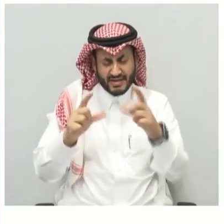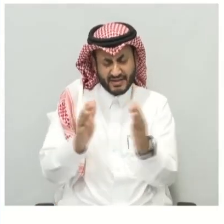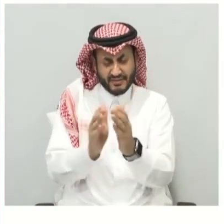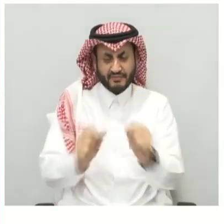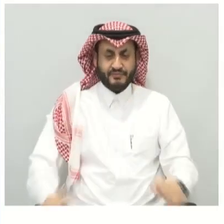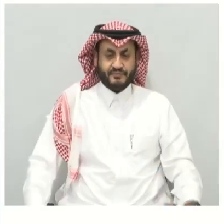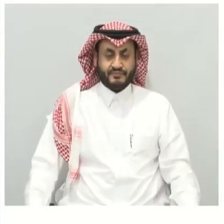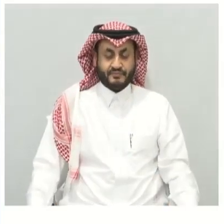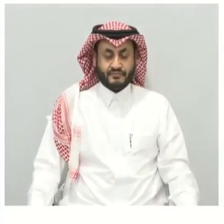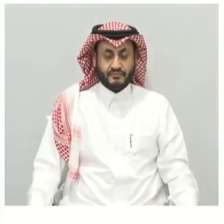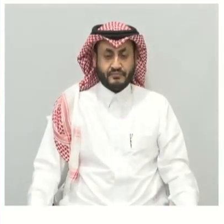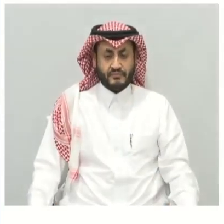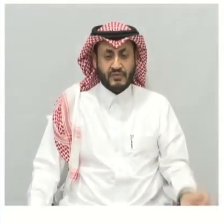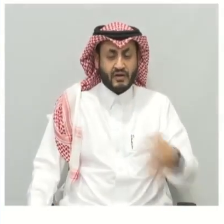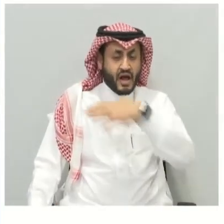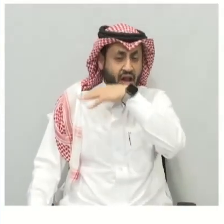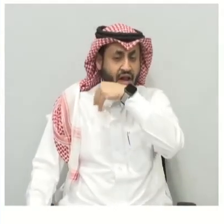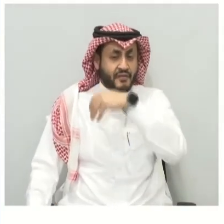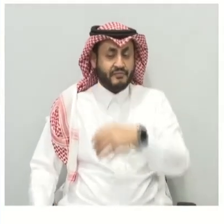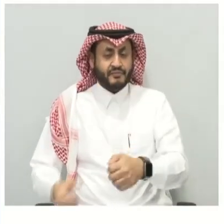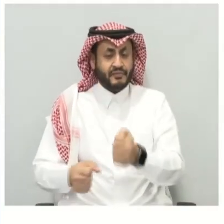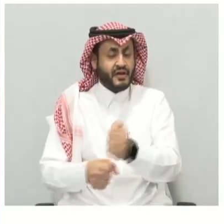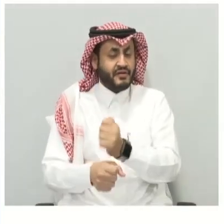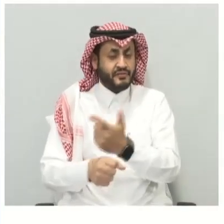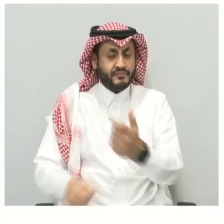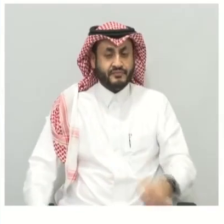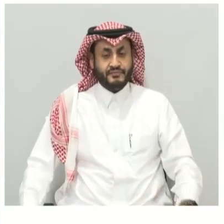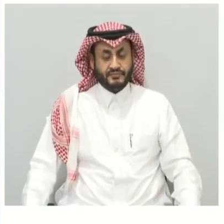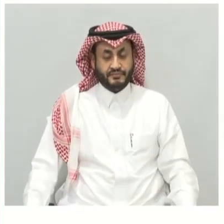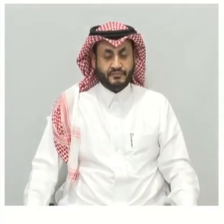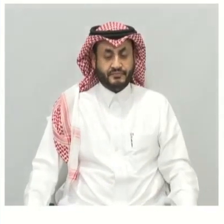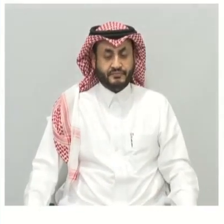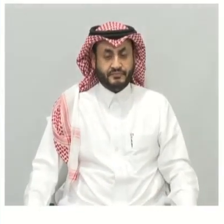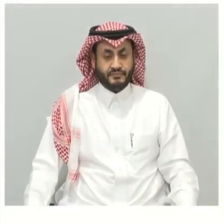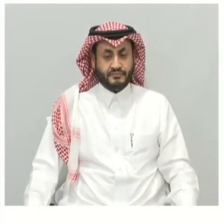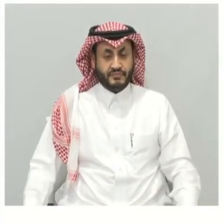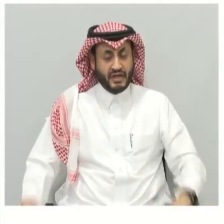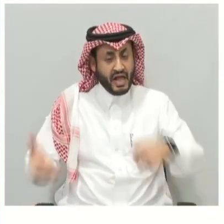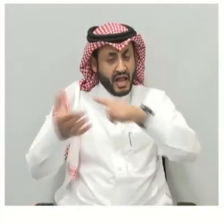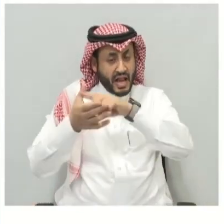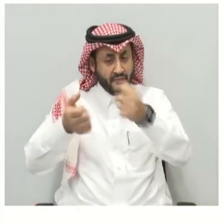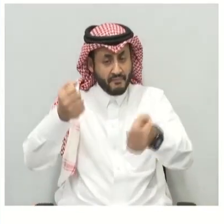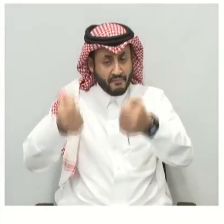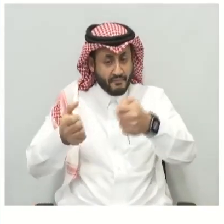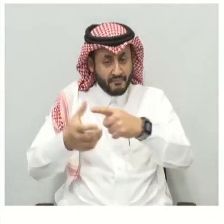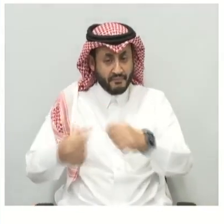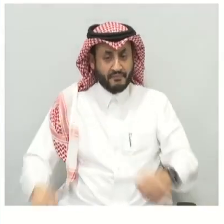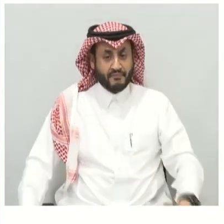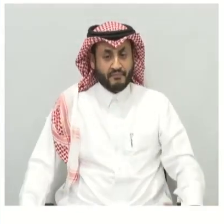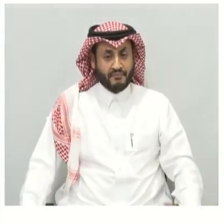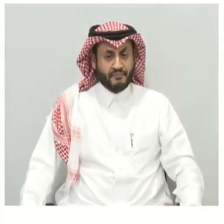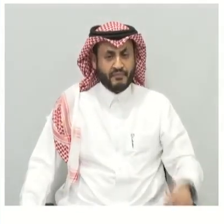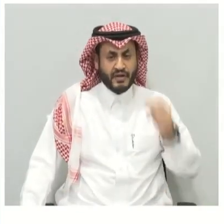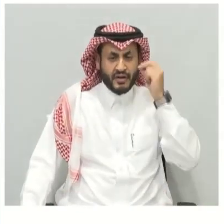things. And what about your father? What does he do? He's a mechanic. But he always